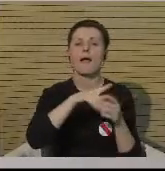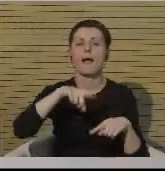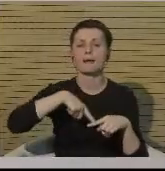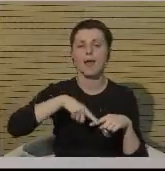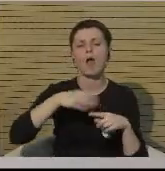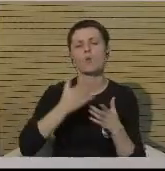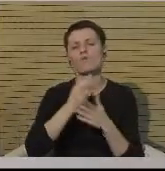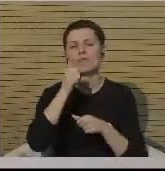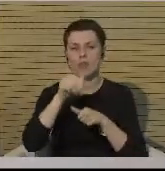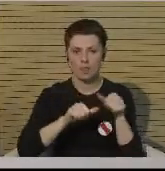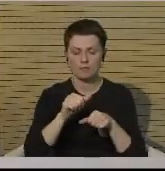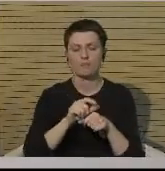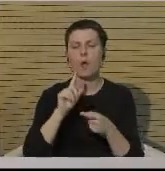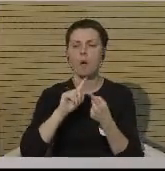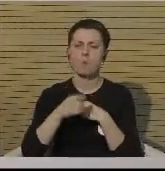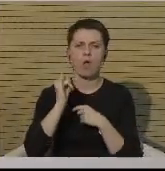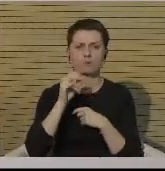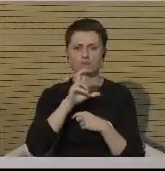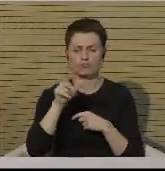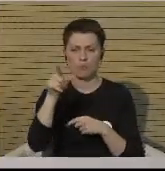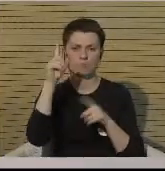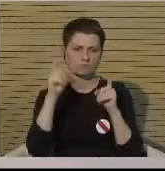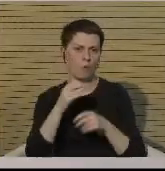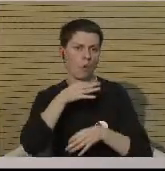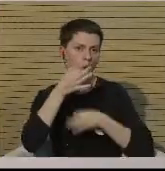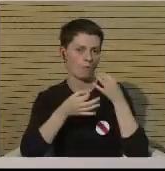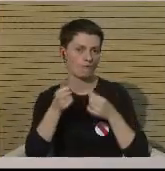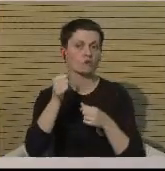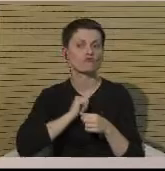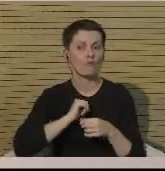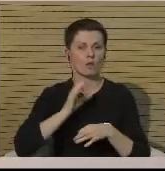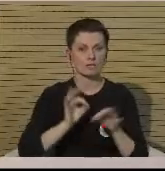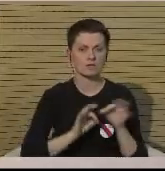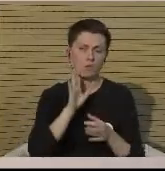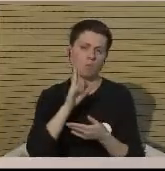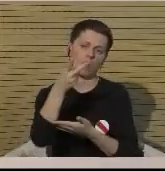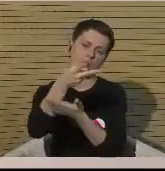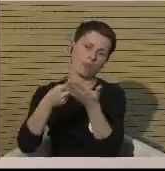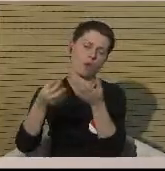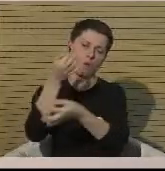and another woman who was a cleaner in Greece, and